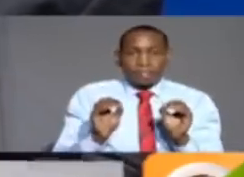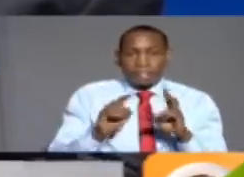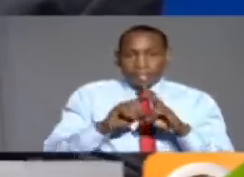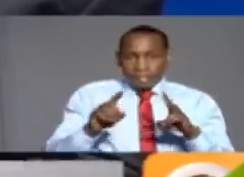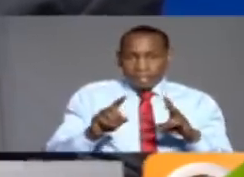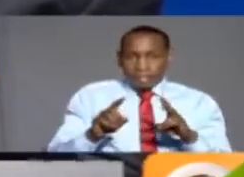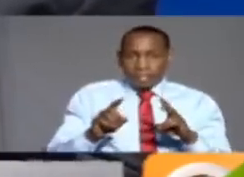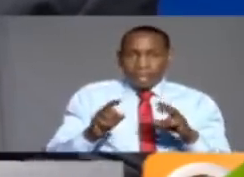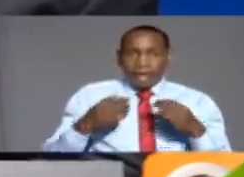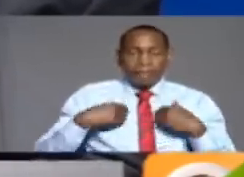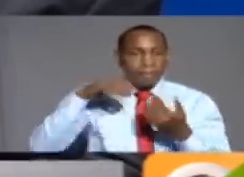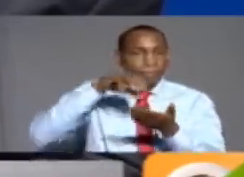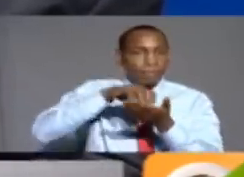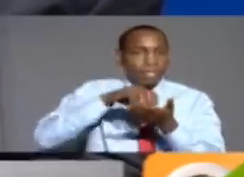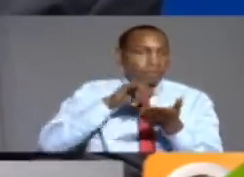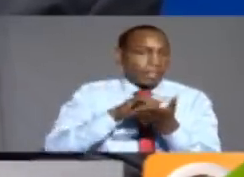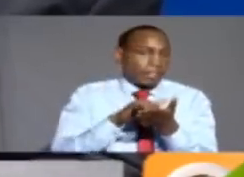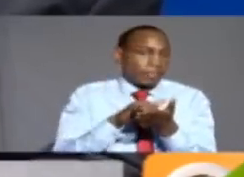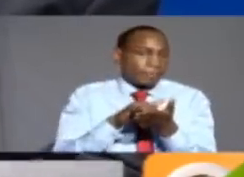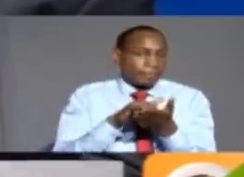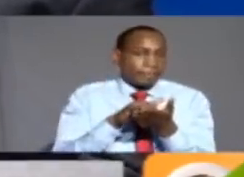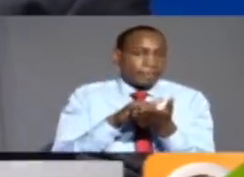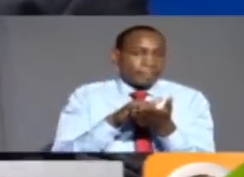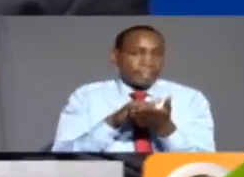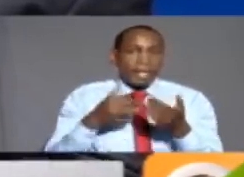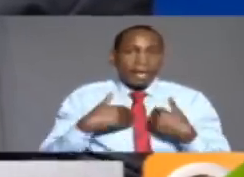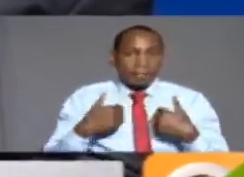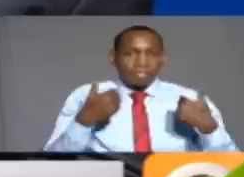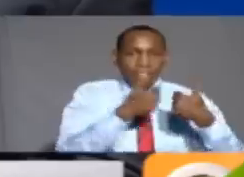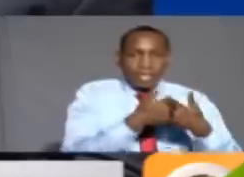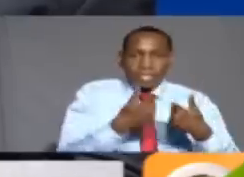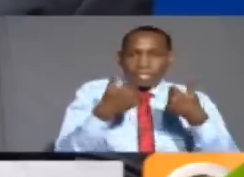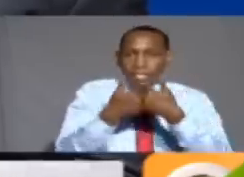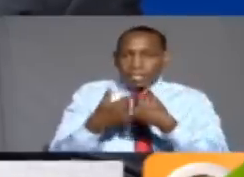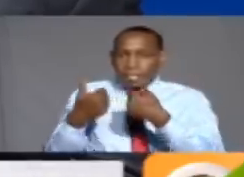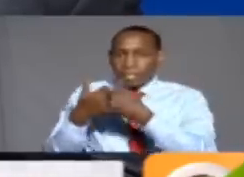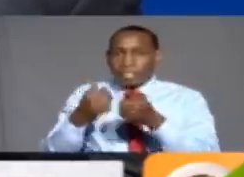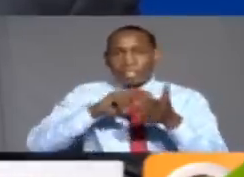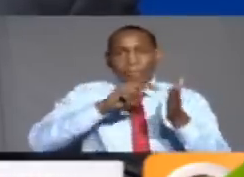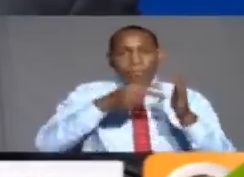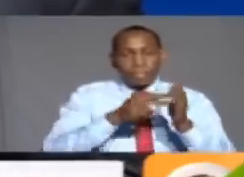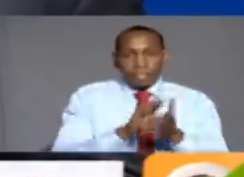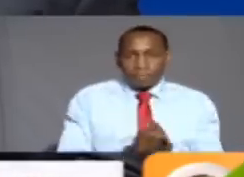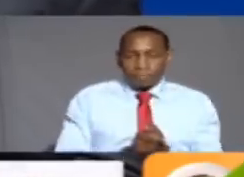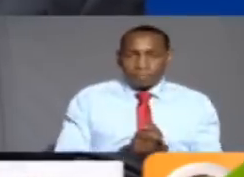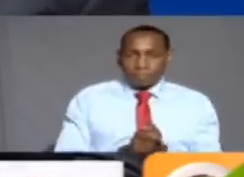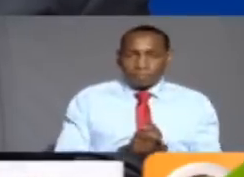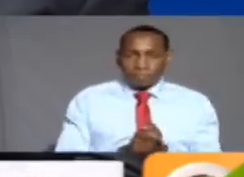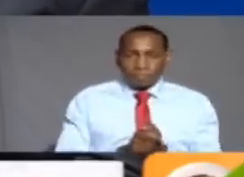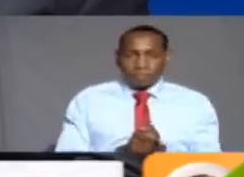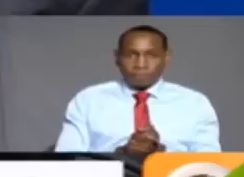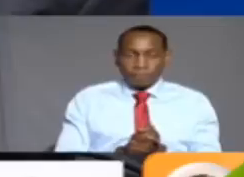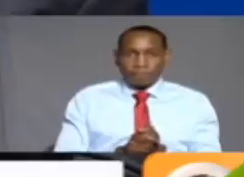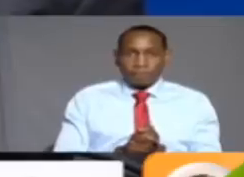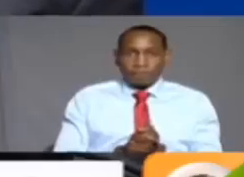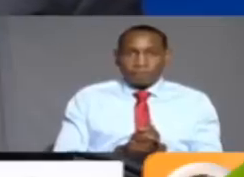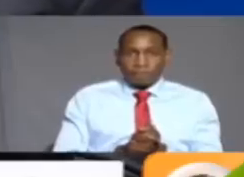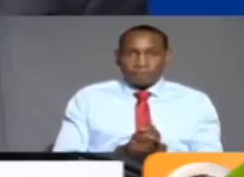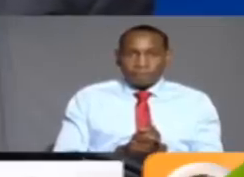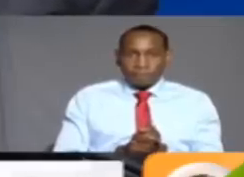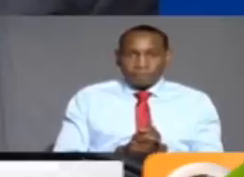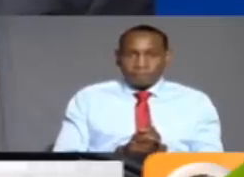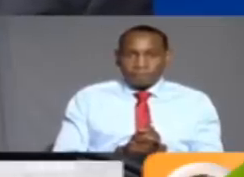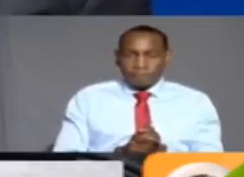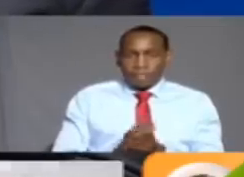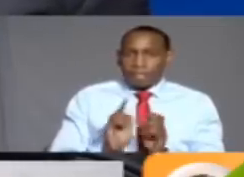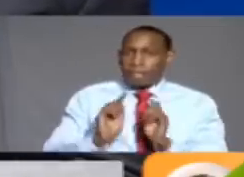start finding yourself getting obstacles put in the way of that project. Let me tell you, Hussein, and I would like citizen to do this, to go back to